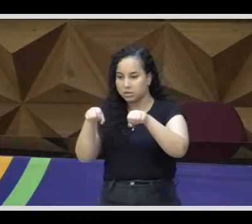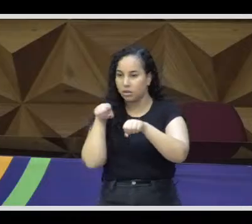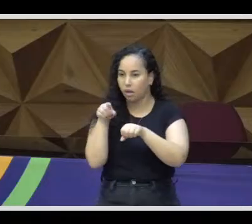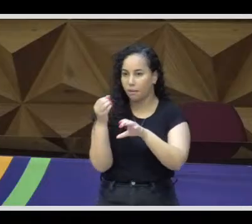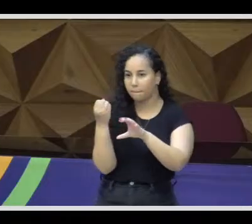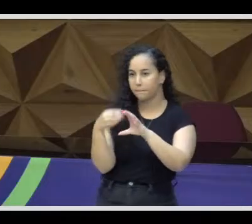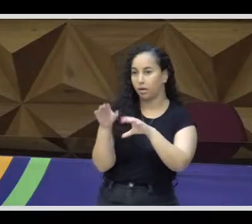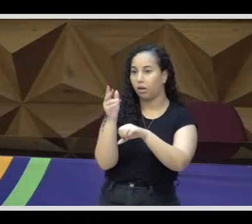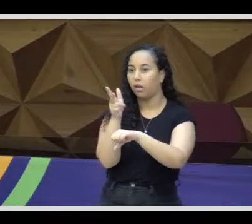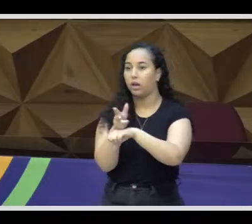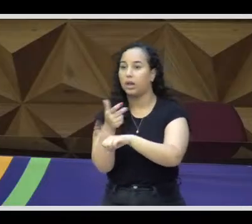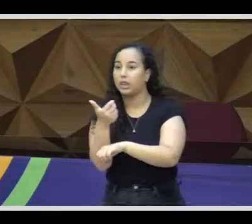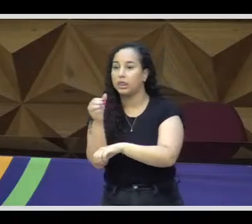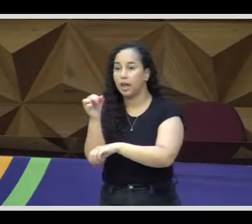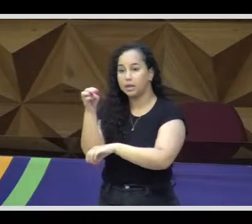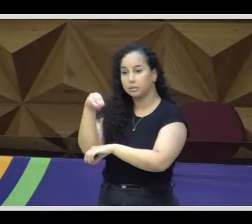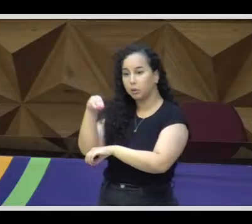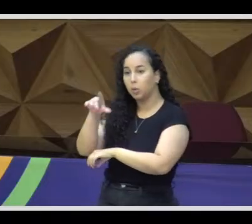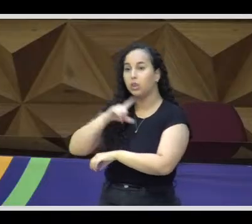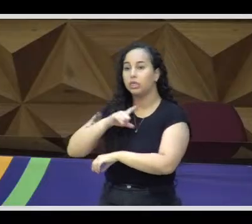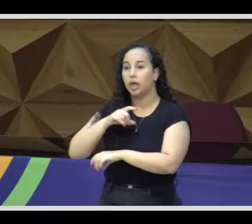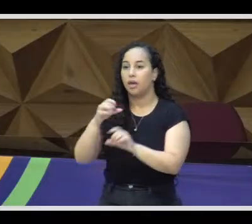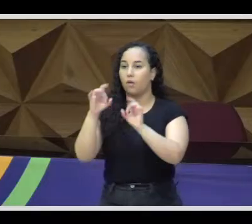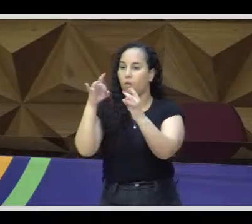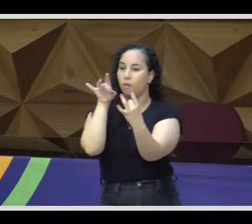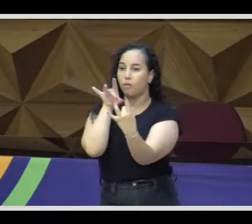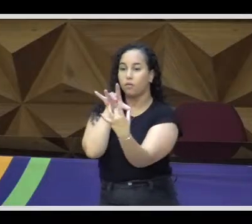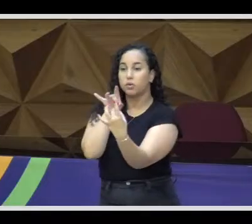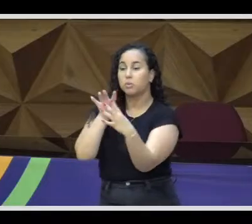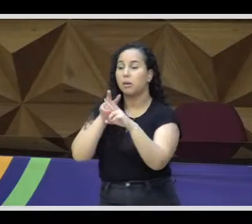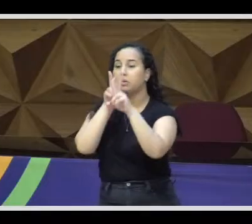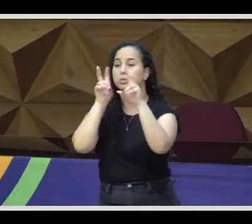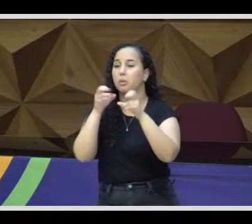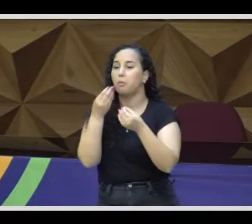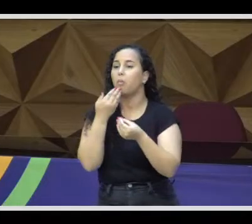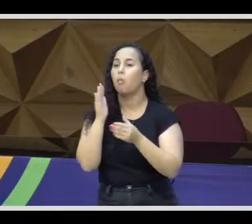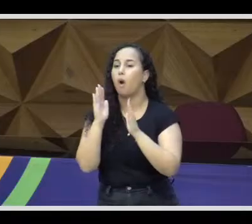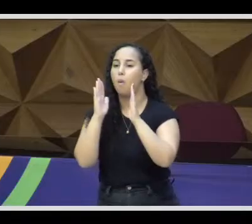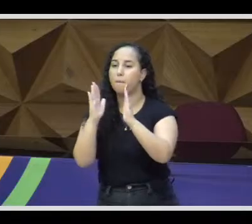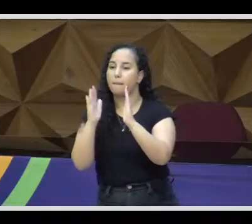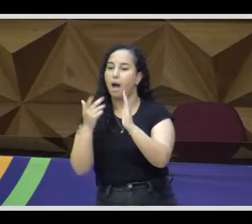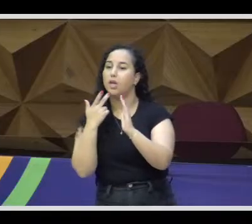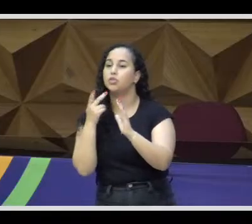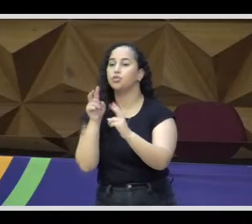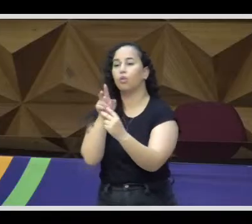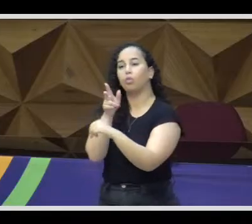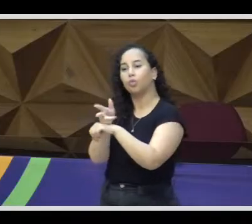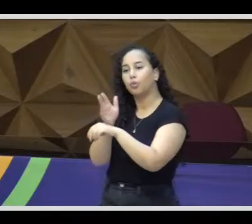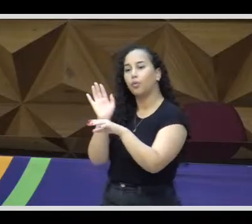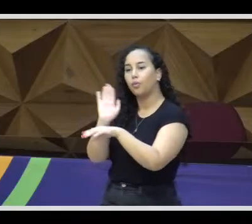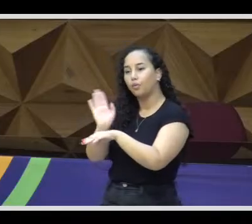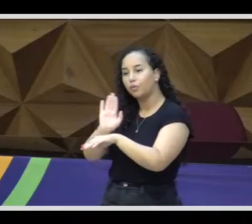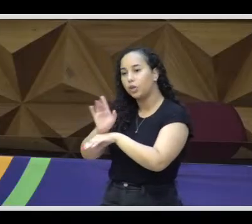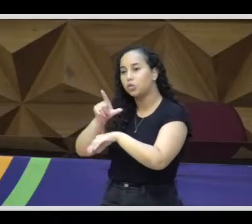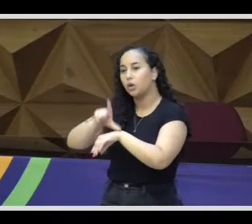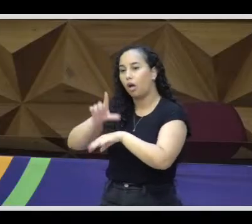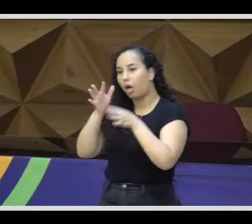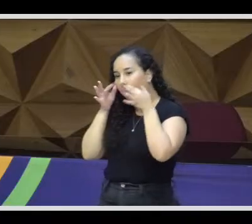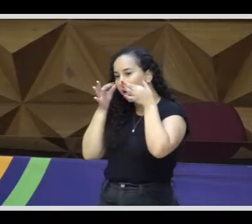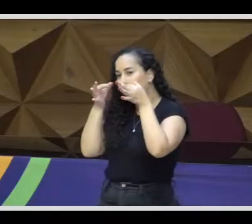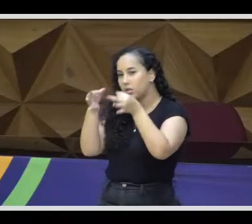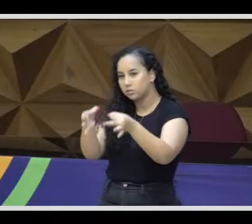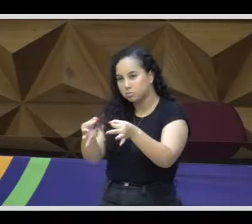and in 10 minutes you have a feedback about which part of the video calls more the attention of